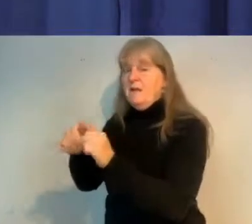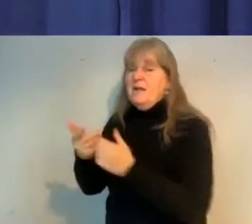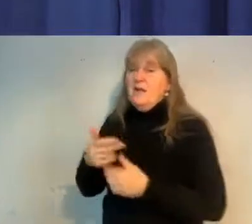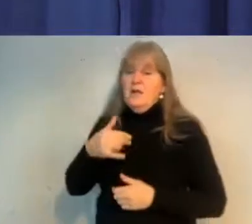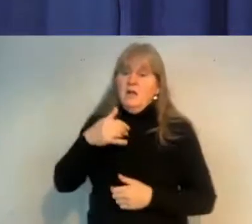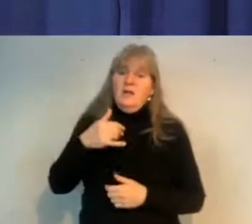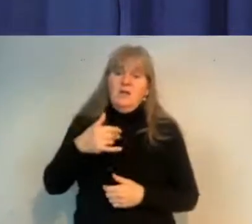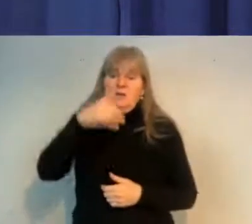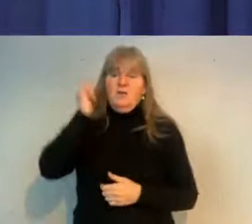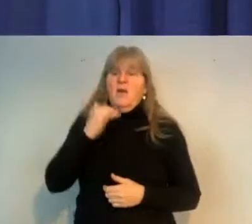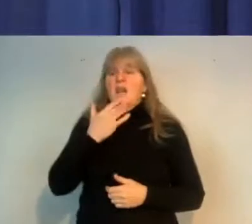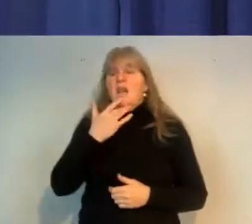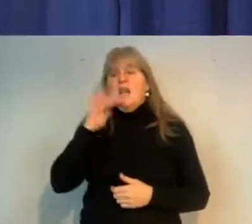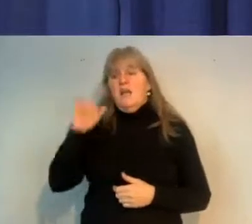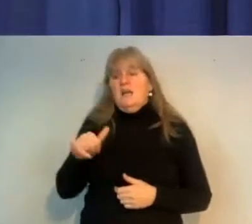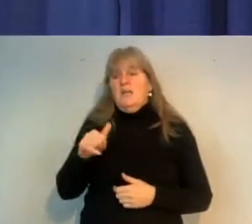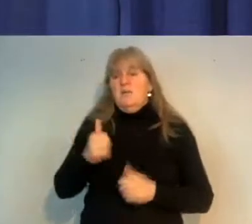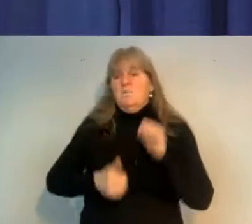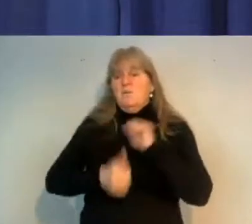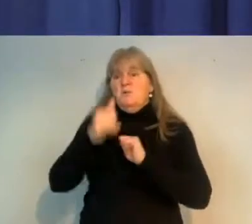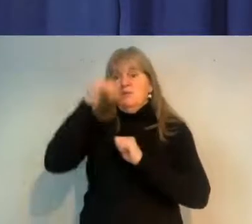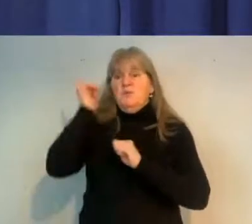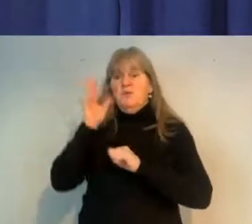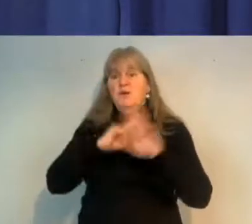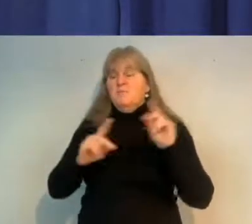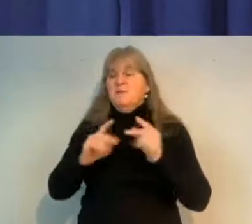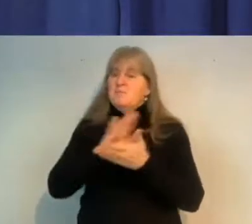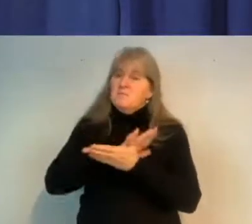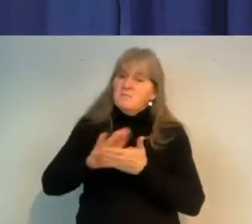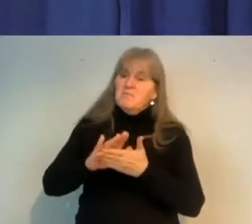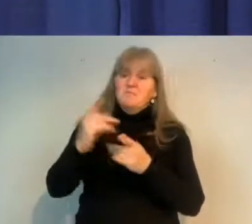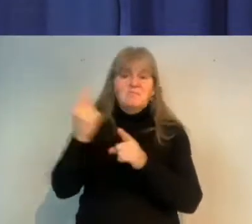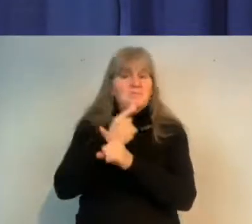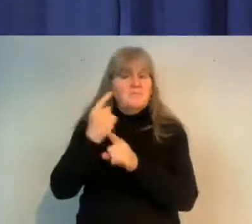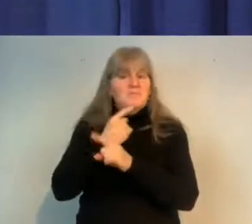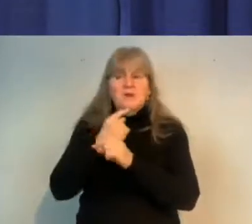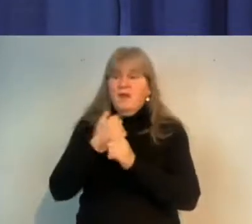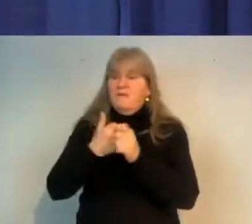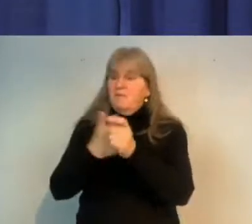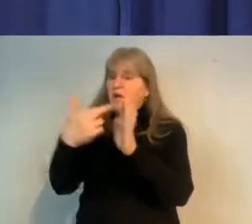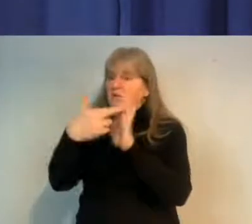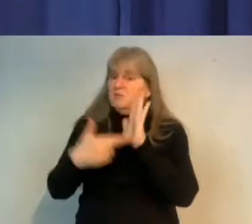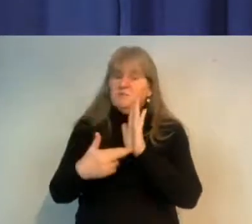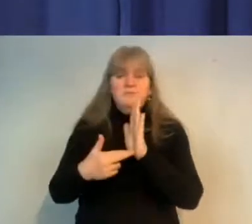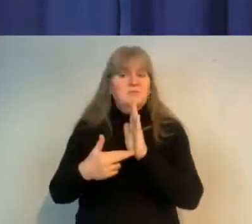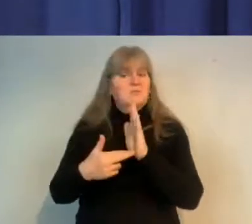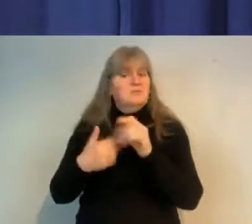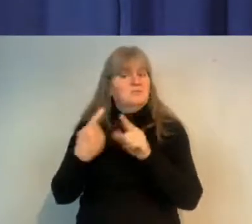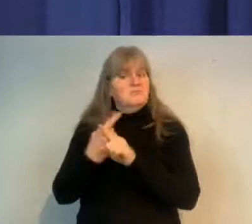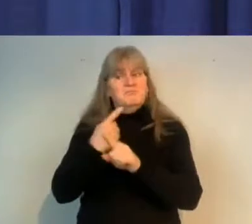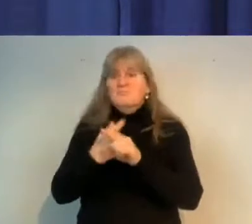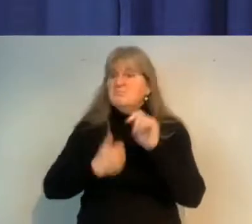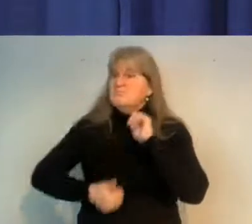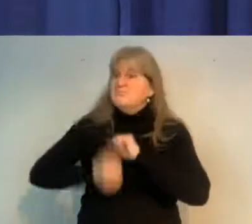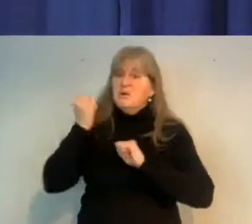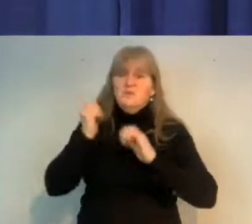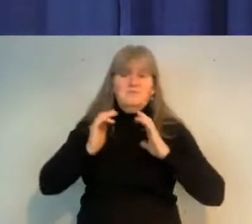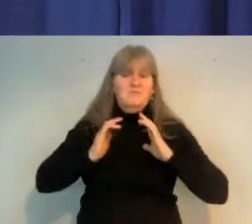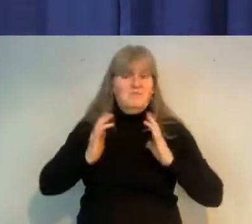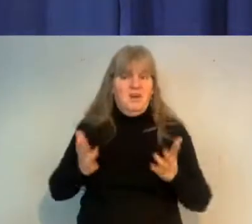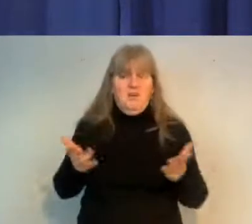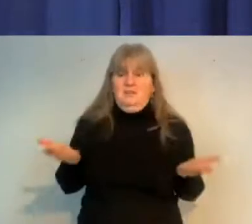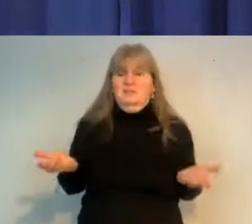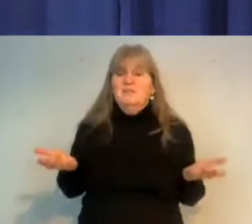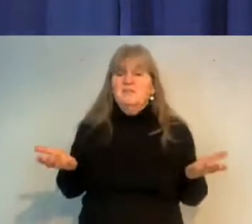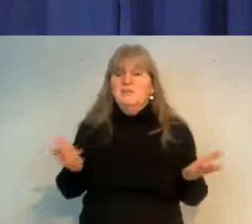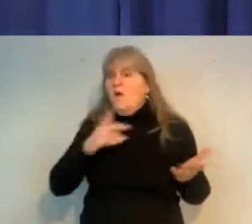most Yukoners have been very kind, have been very good to keeping up to date with the most up-to-date measures. We don't